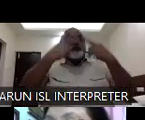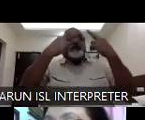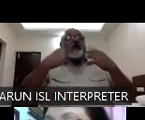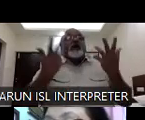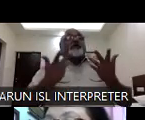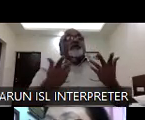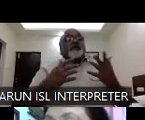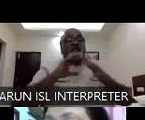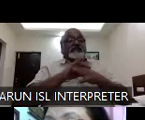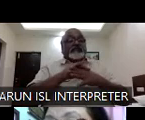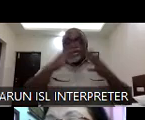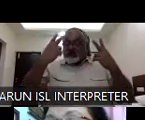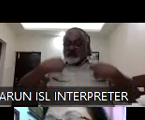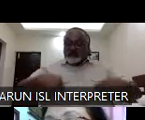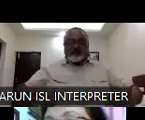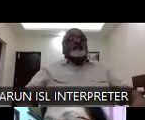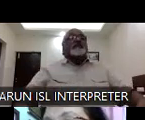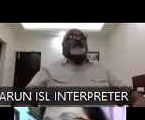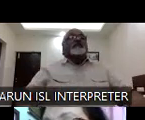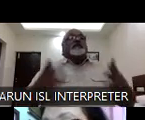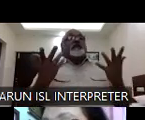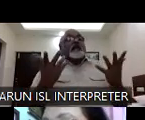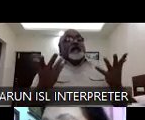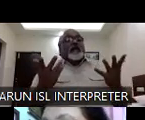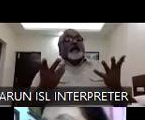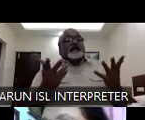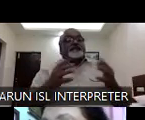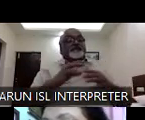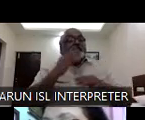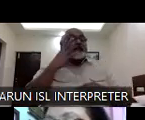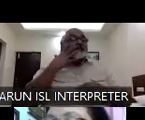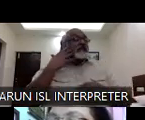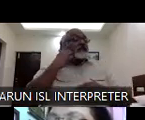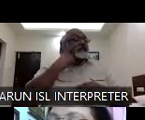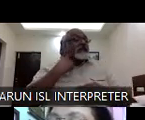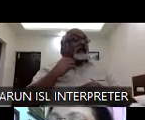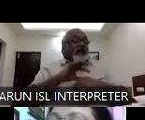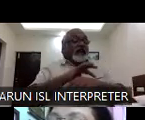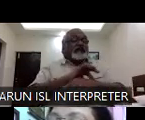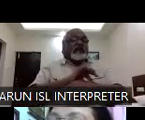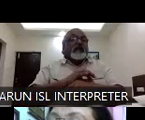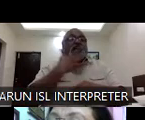in terms of physical appearance, the color of your skin,